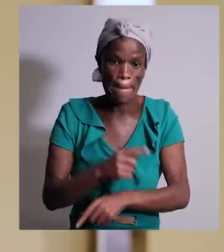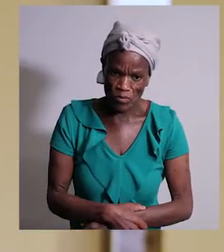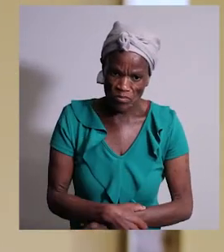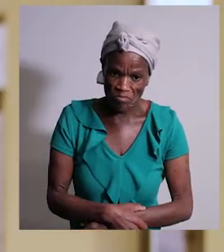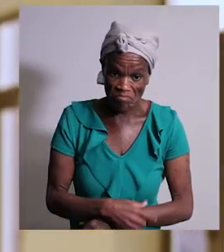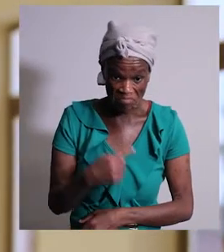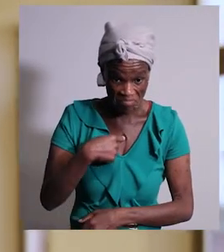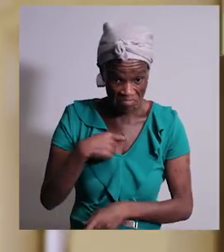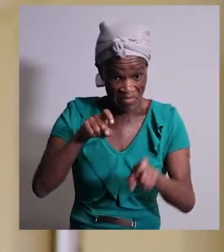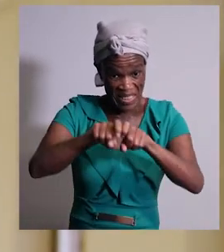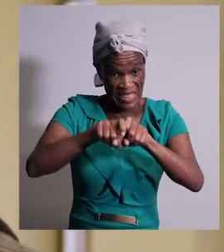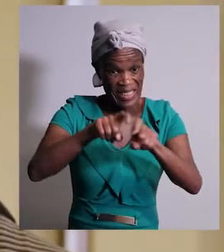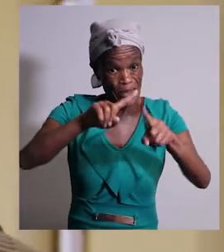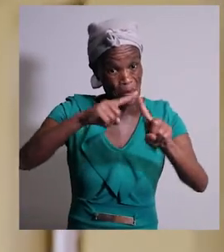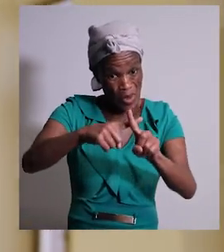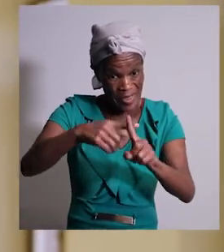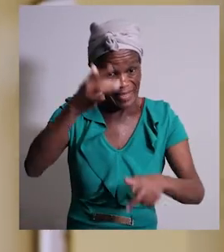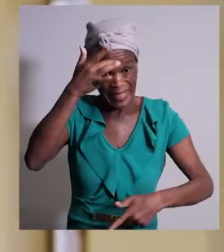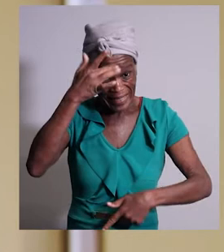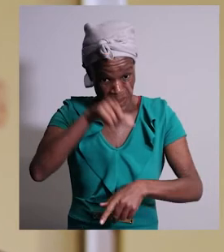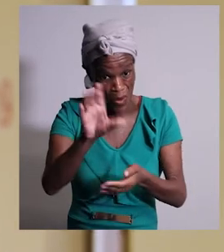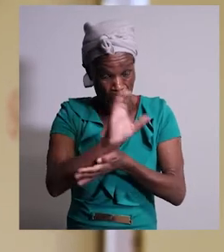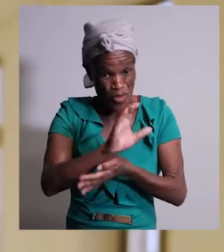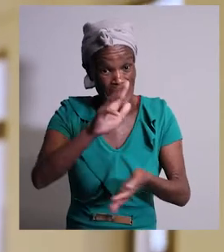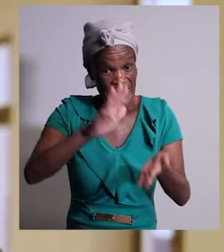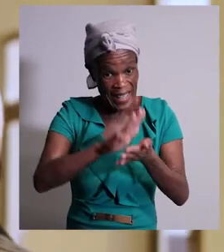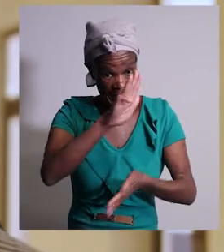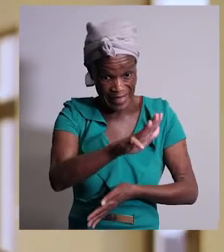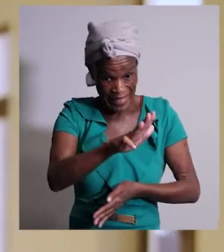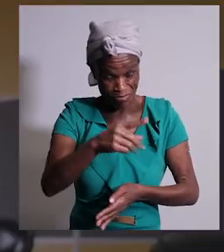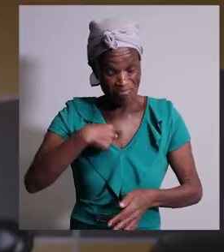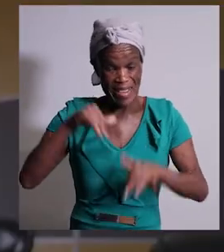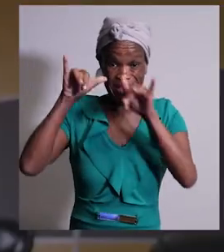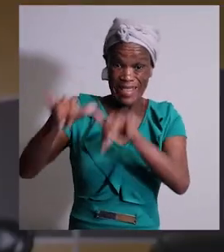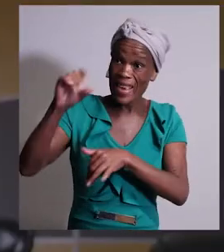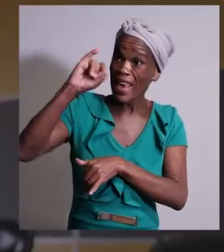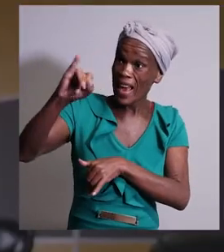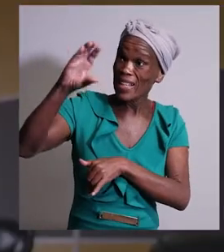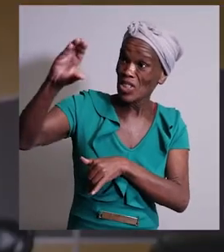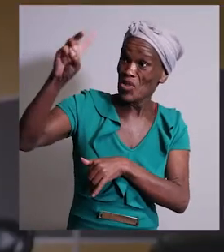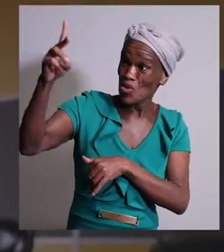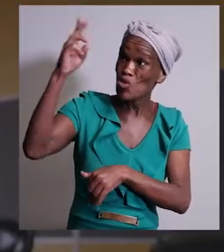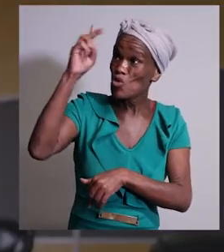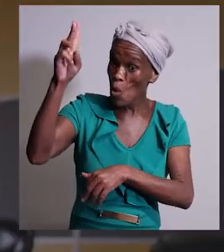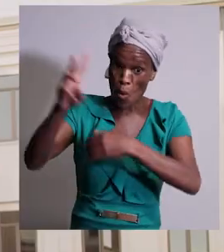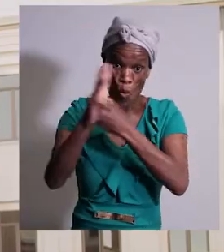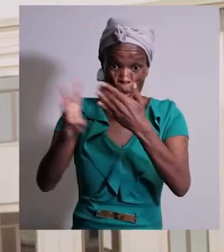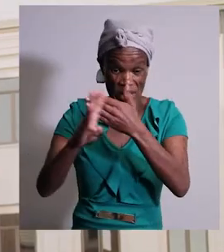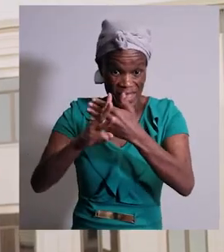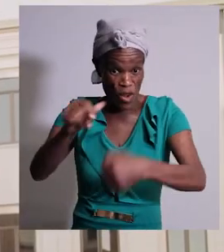Came positive from COVID. I was hospitalized. I was in ICU for 2 weeks. I initially thought I wouldn't make